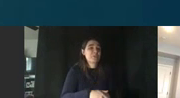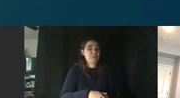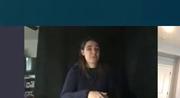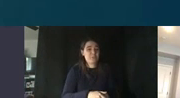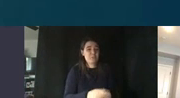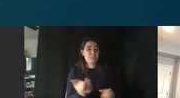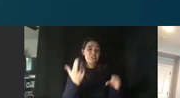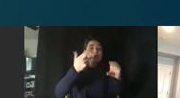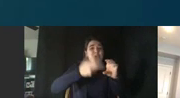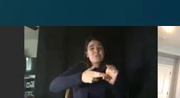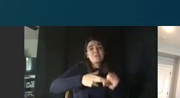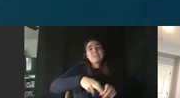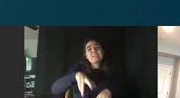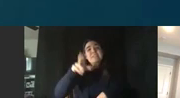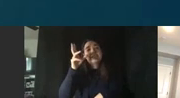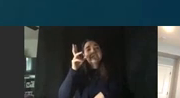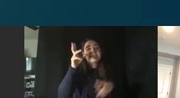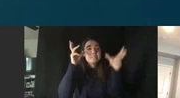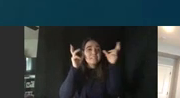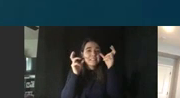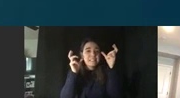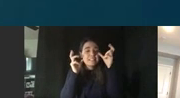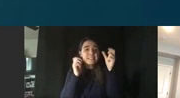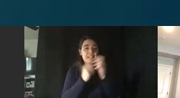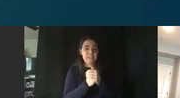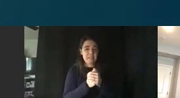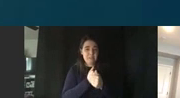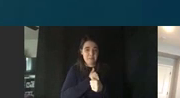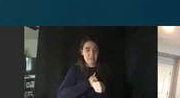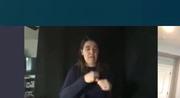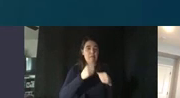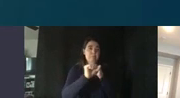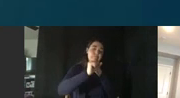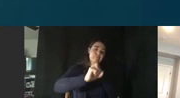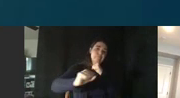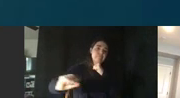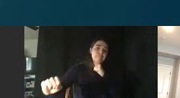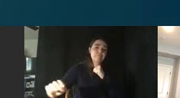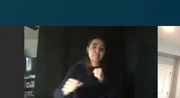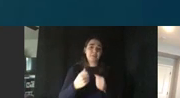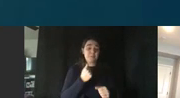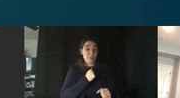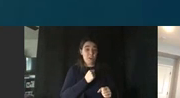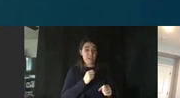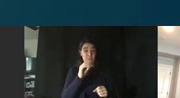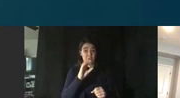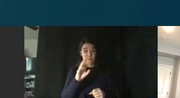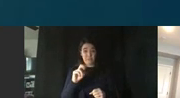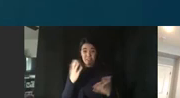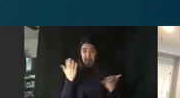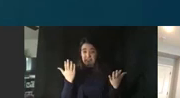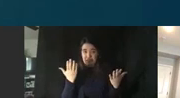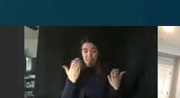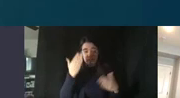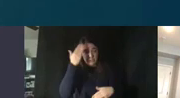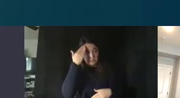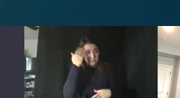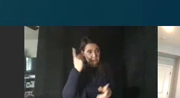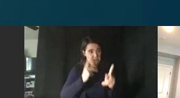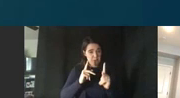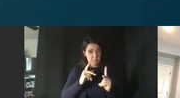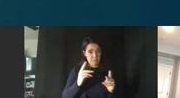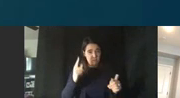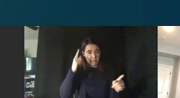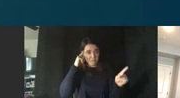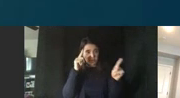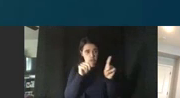I may have droned on. I'm sorry if I have offended anyone, because I'm sure some people don't agree with everything that I've said.